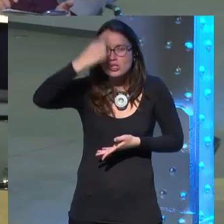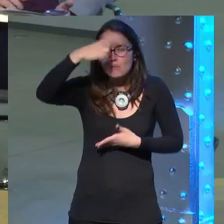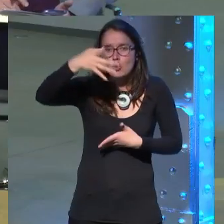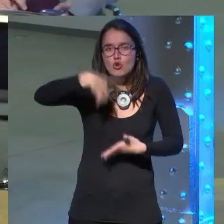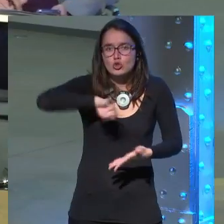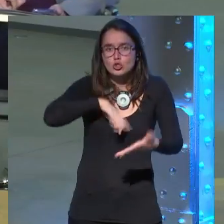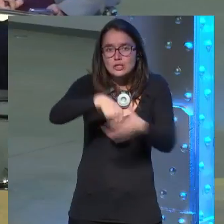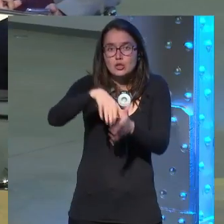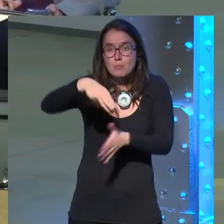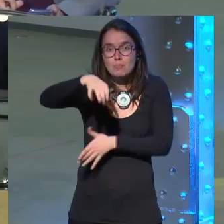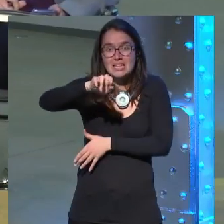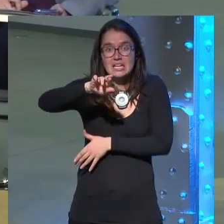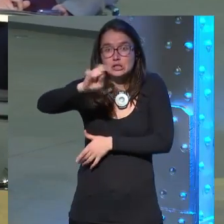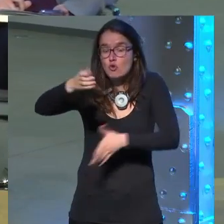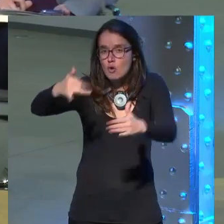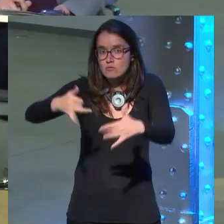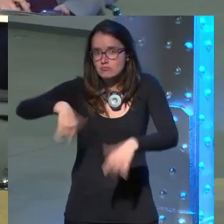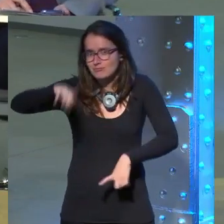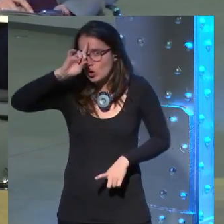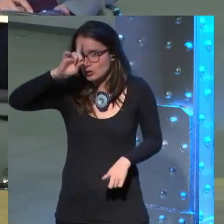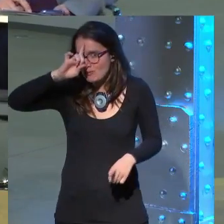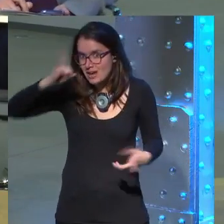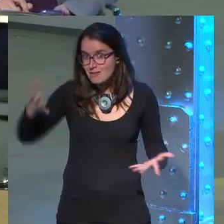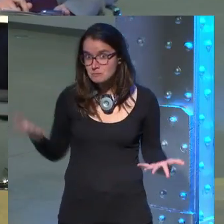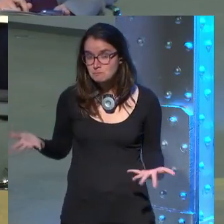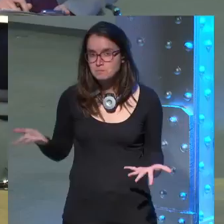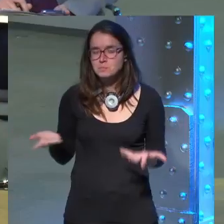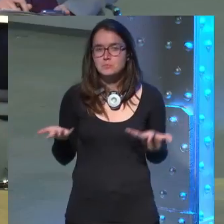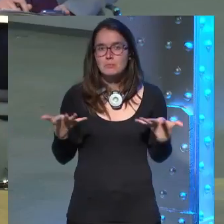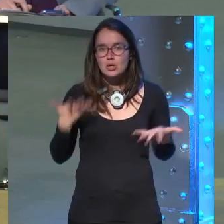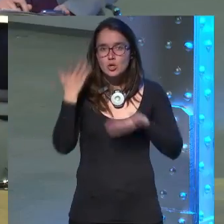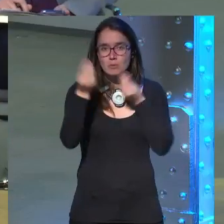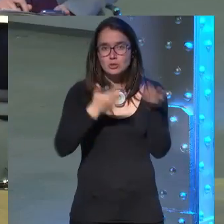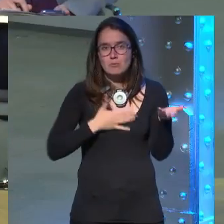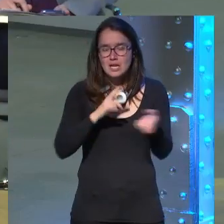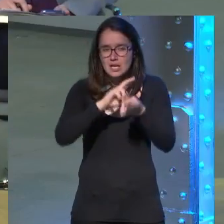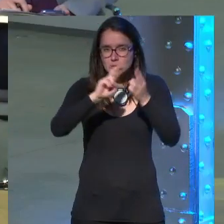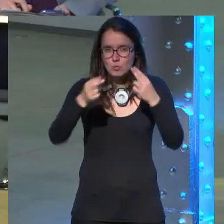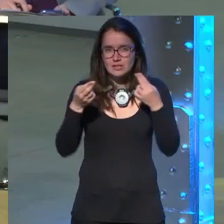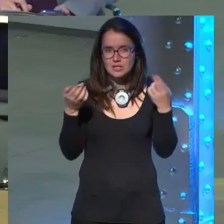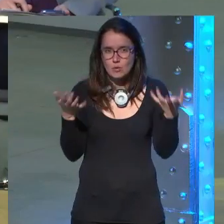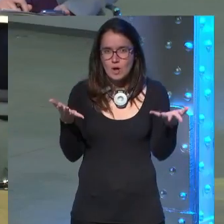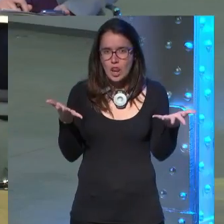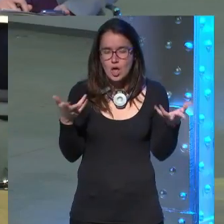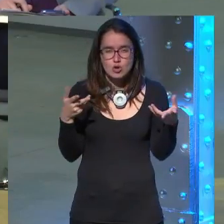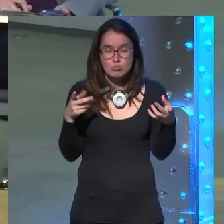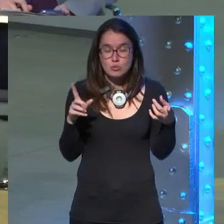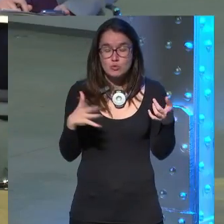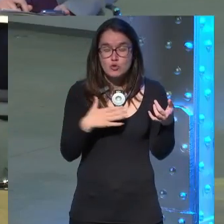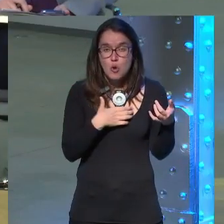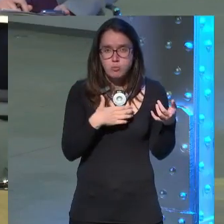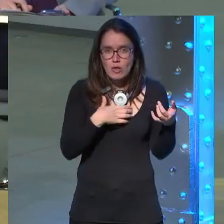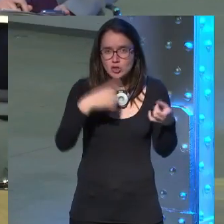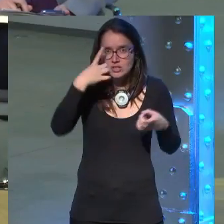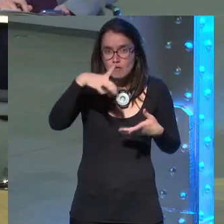can't know that. But I think that my answer to that was, I can't know that we might not be living in a